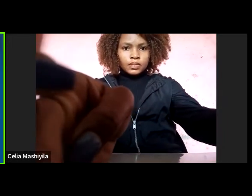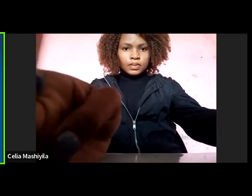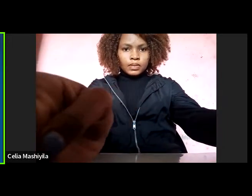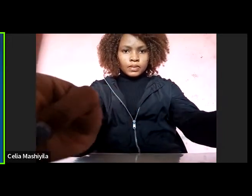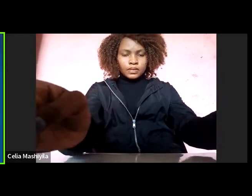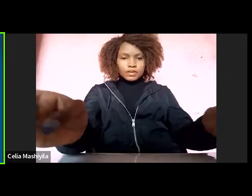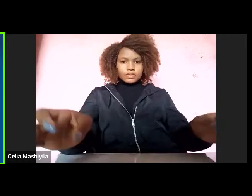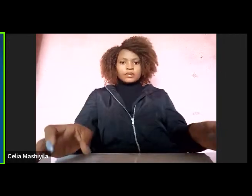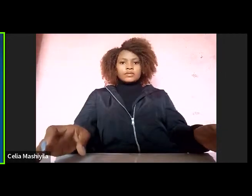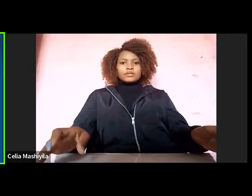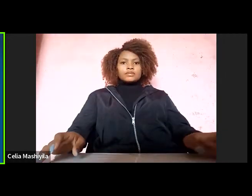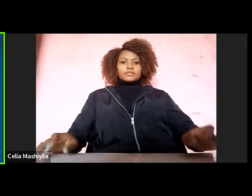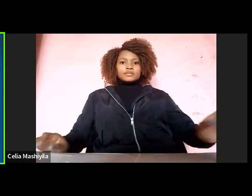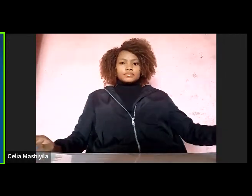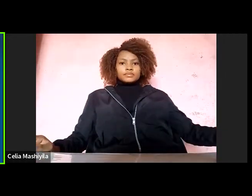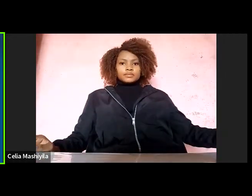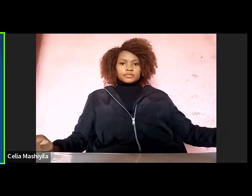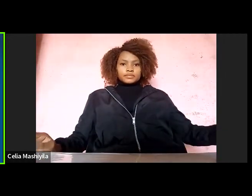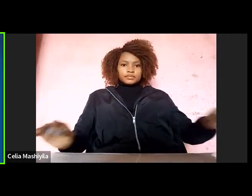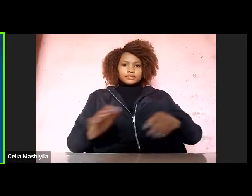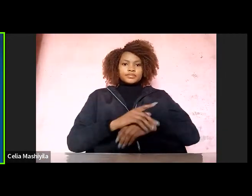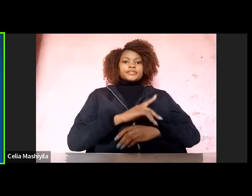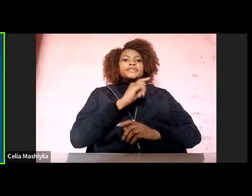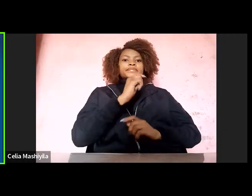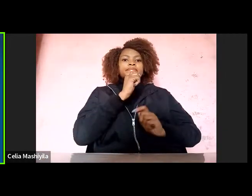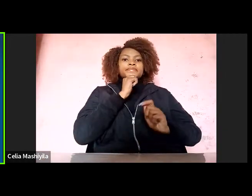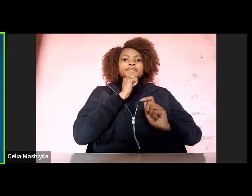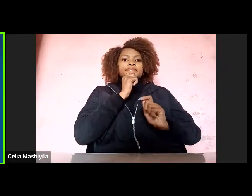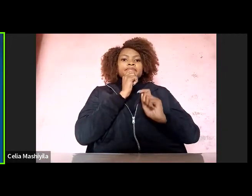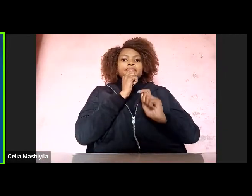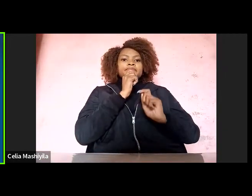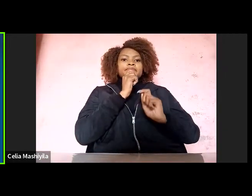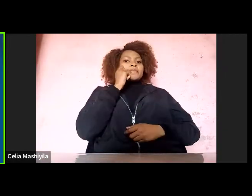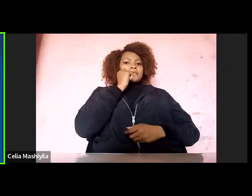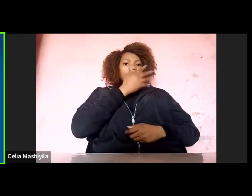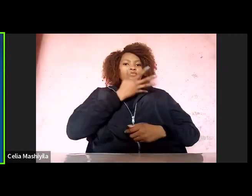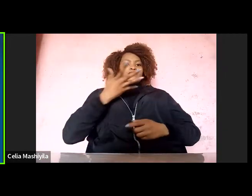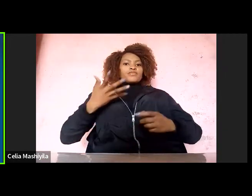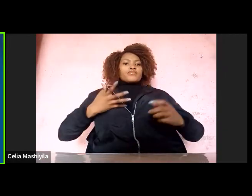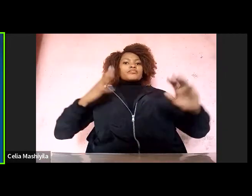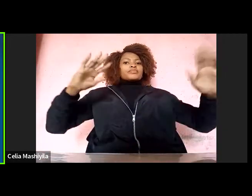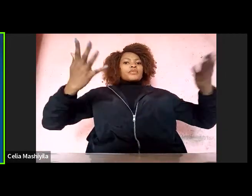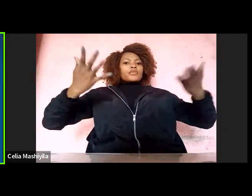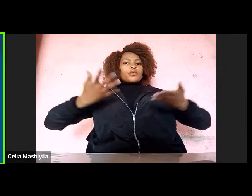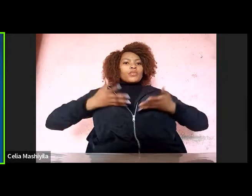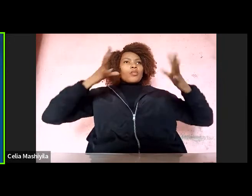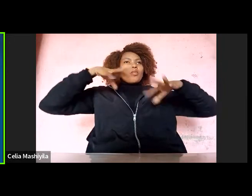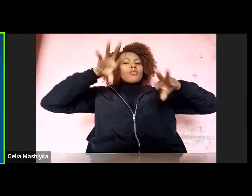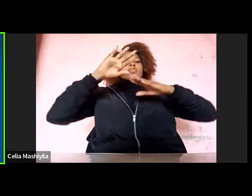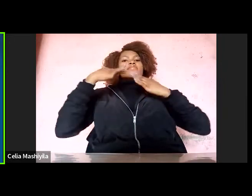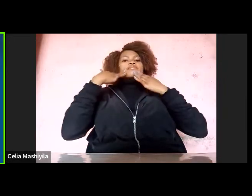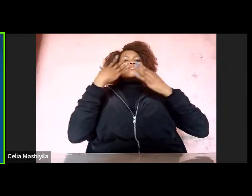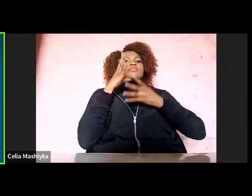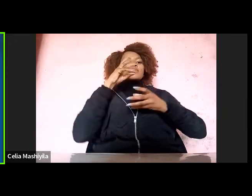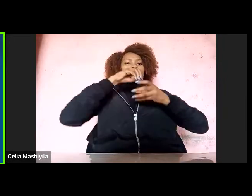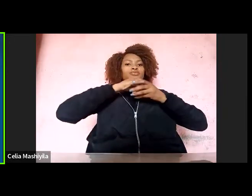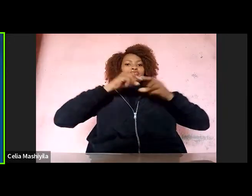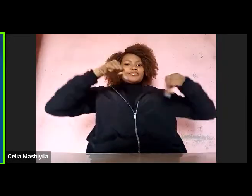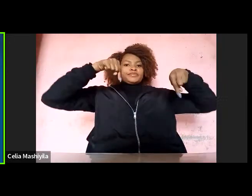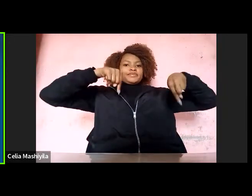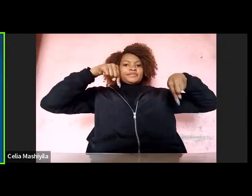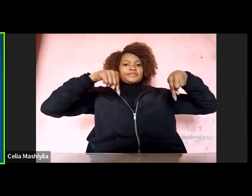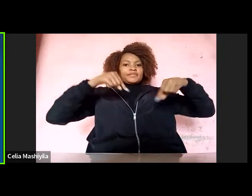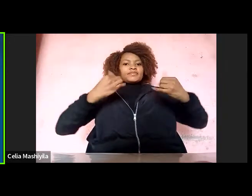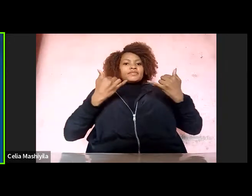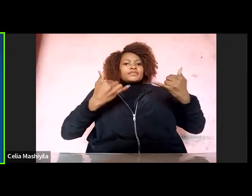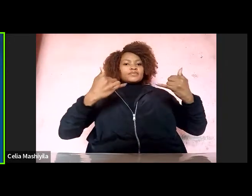Good morning, ladies and gentlemen. Welcome and thank you for joining us today as we present this SMME Traders' Rights